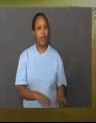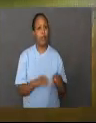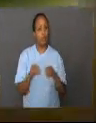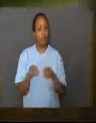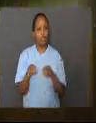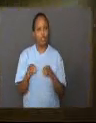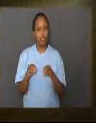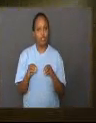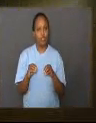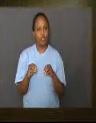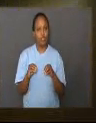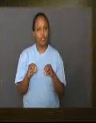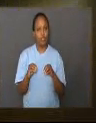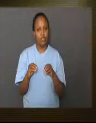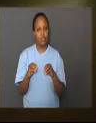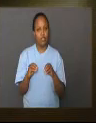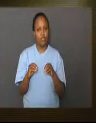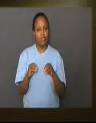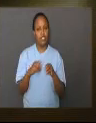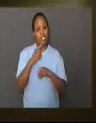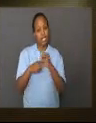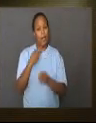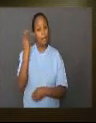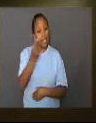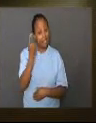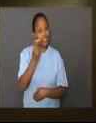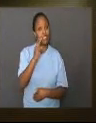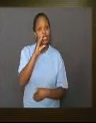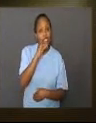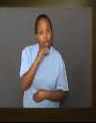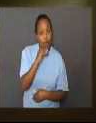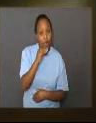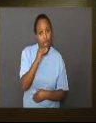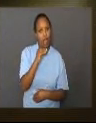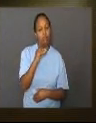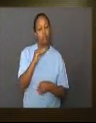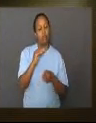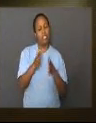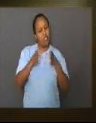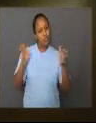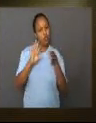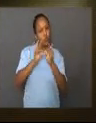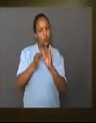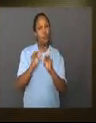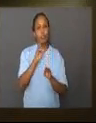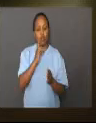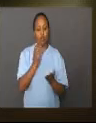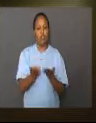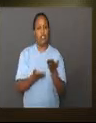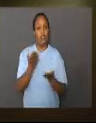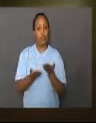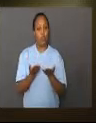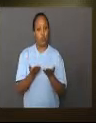Students, when we talk about benefits, we broadly mean services